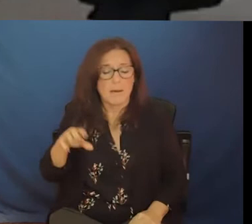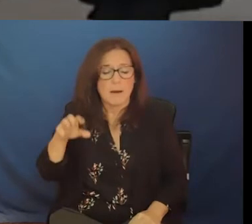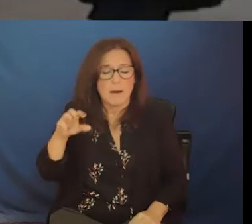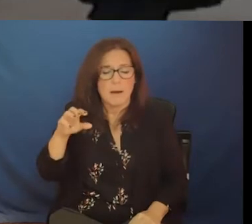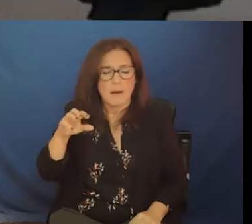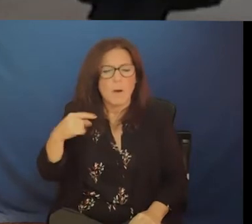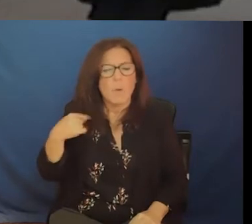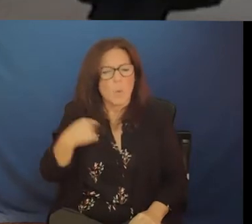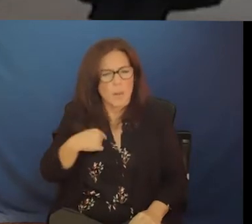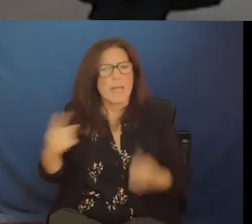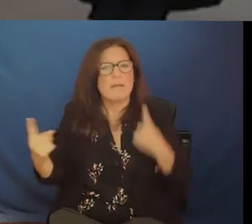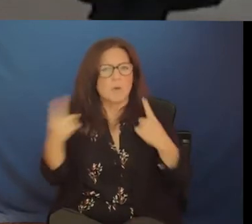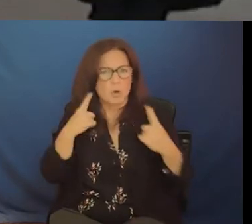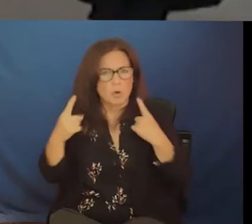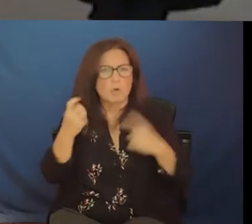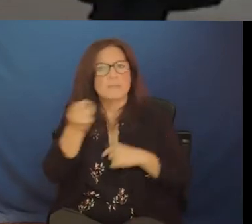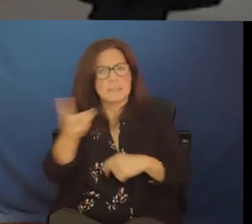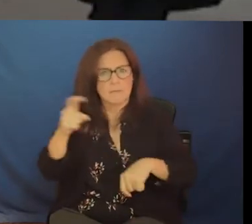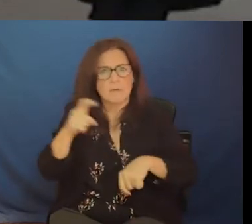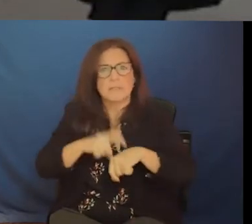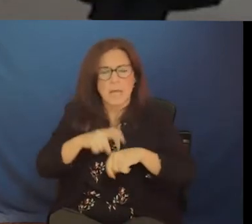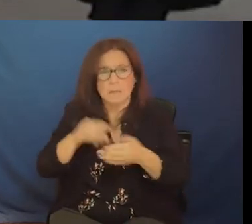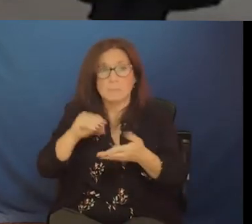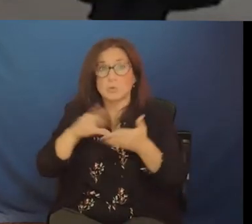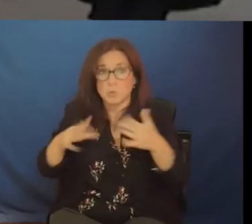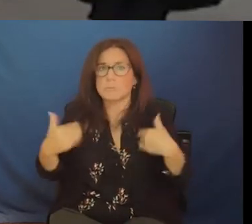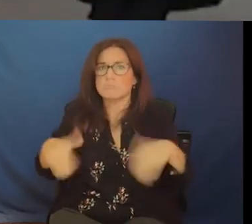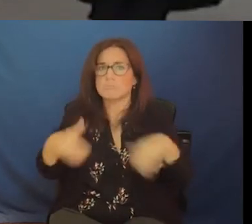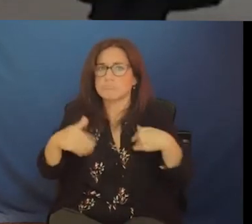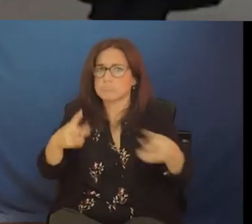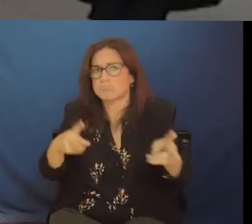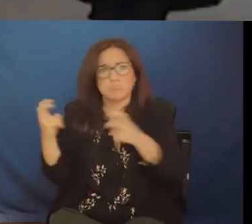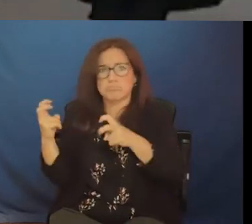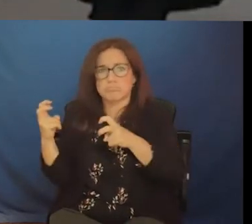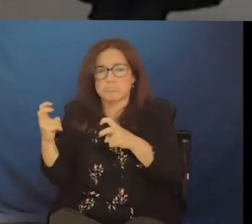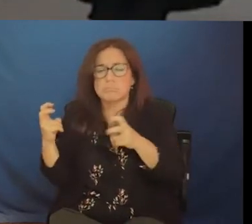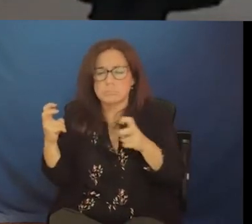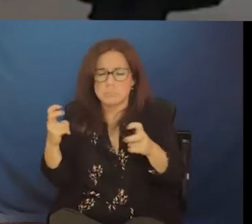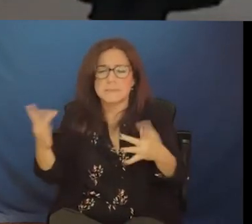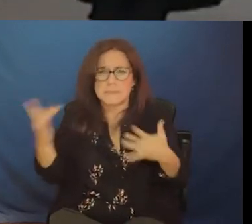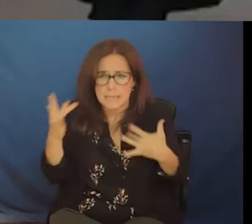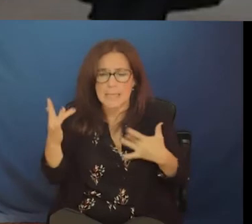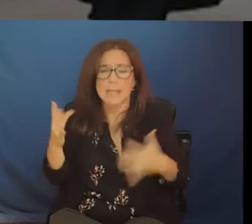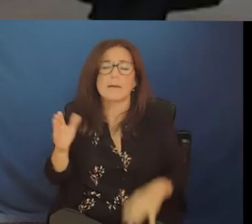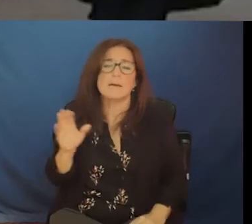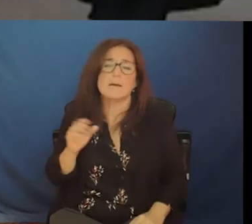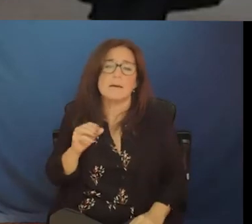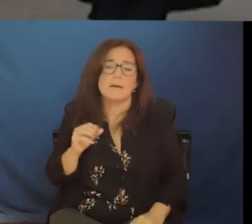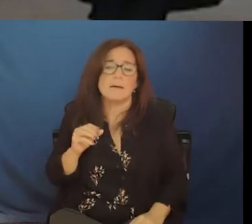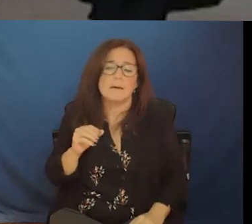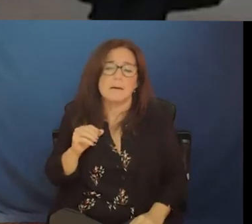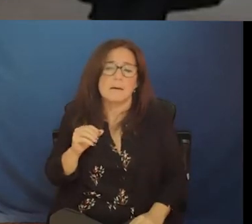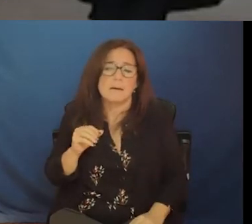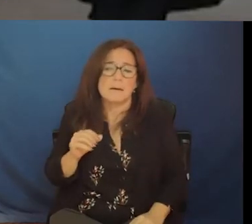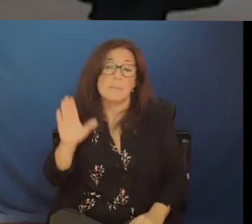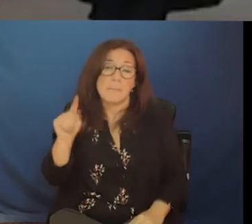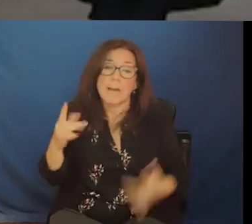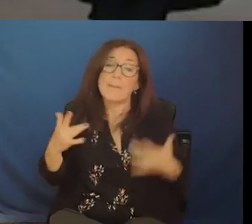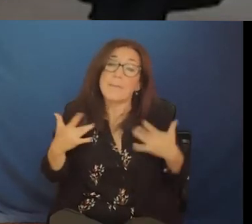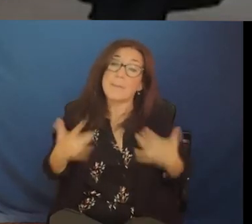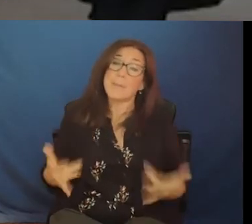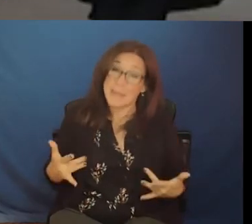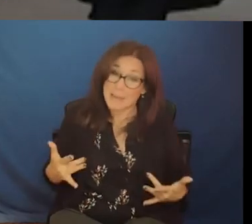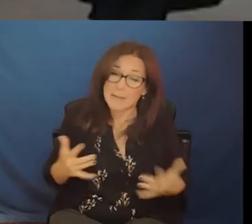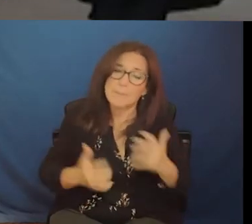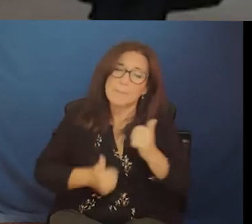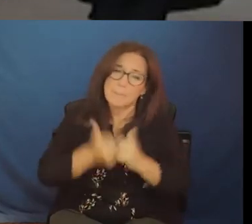cases of students getting very sick, but comparatively, no, we're actually, most often students